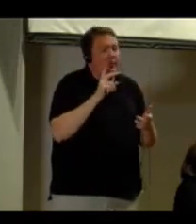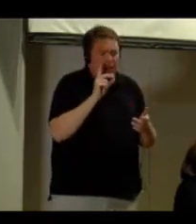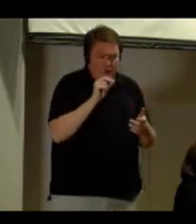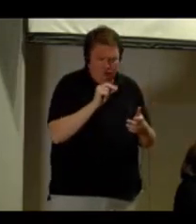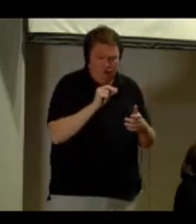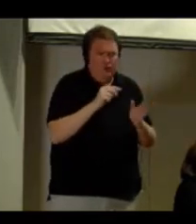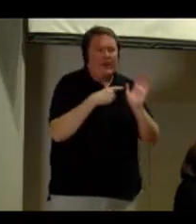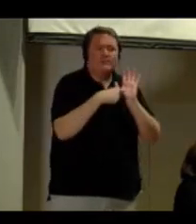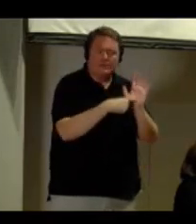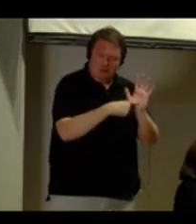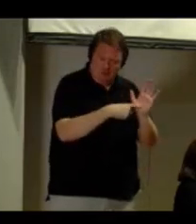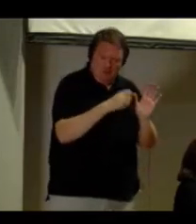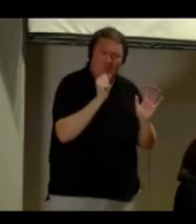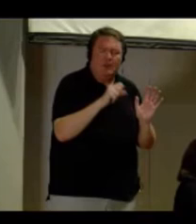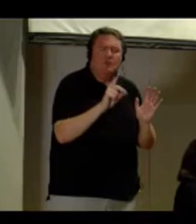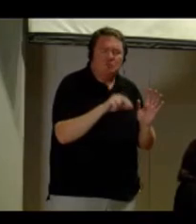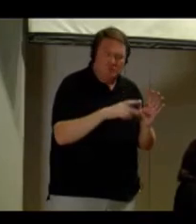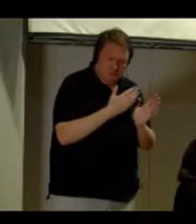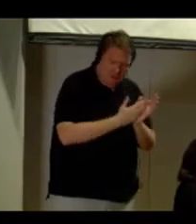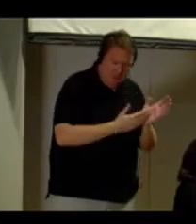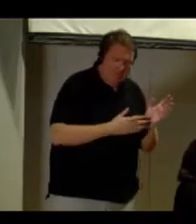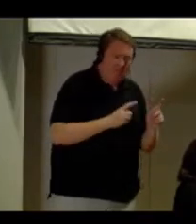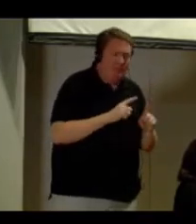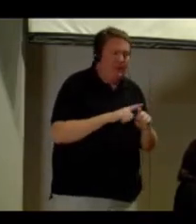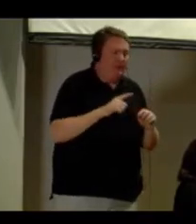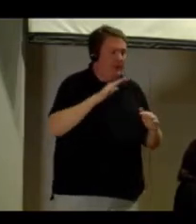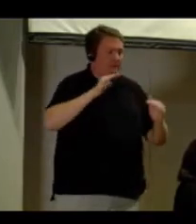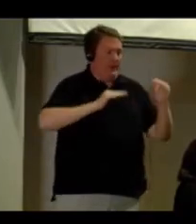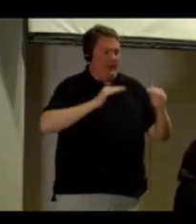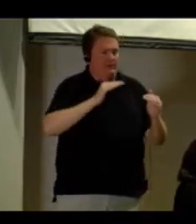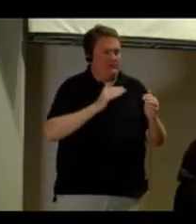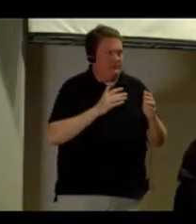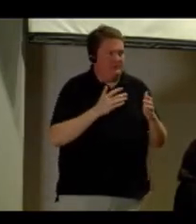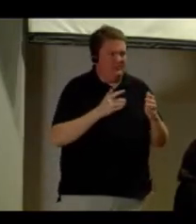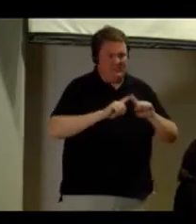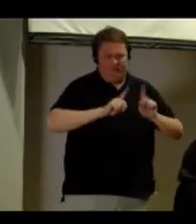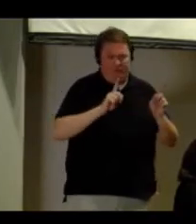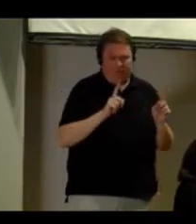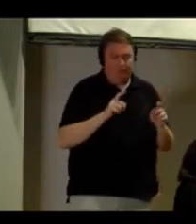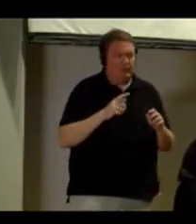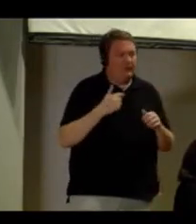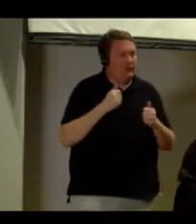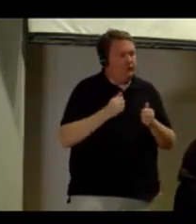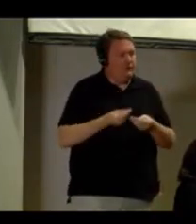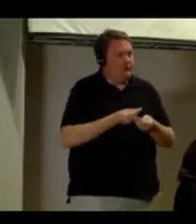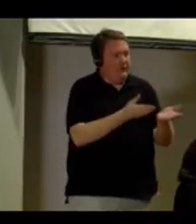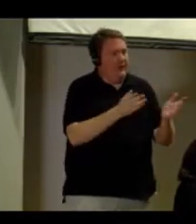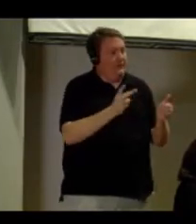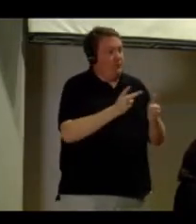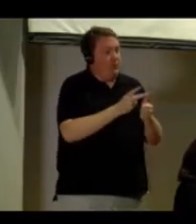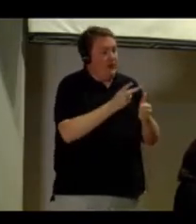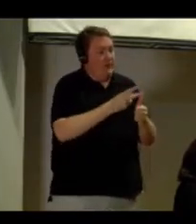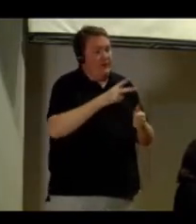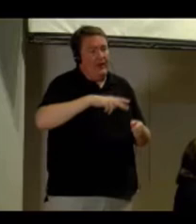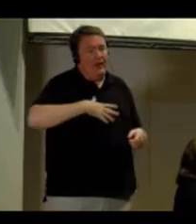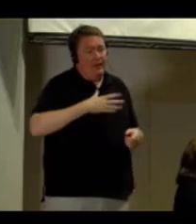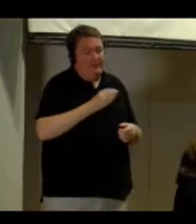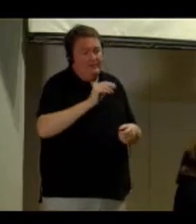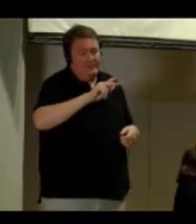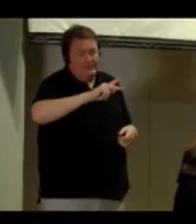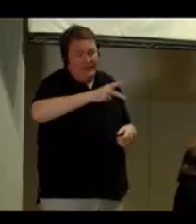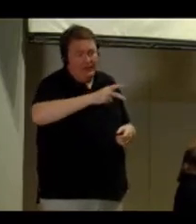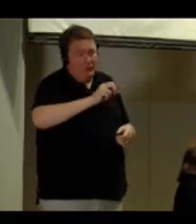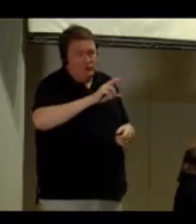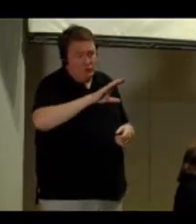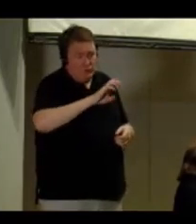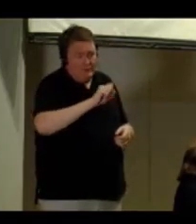the balance is very different. The majority of what they try and do is put primary sources and secondary sources out, whether